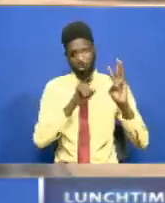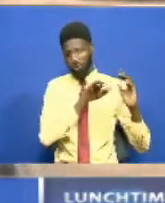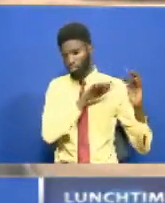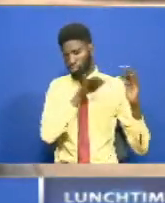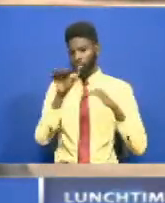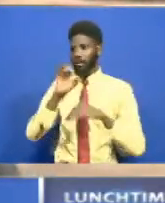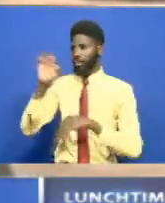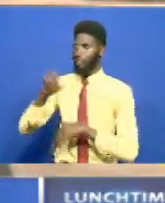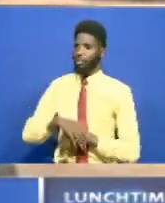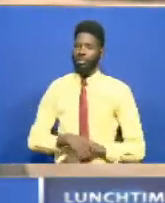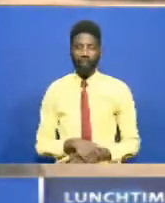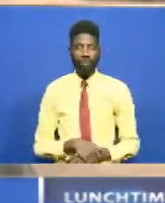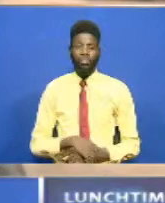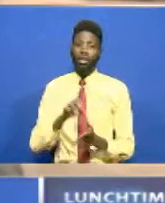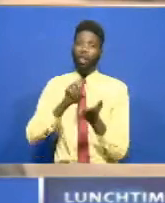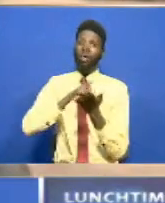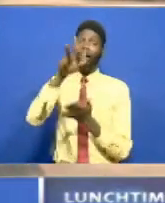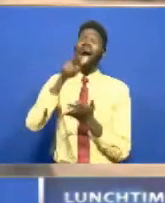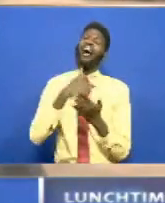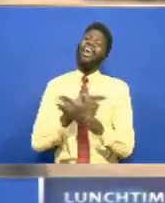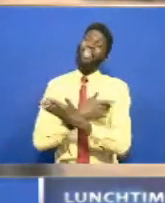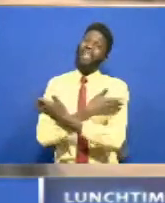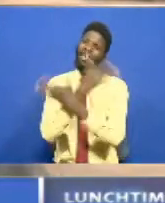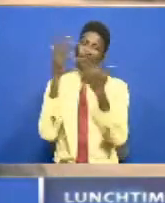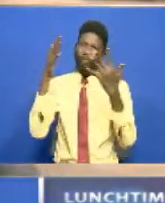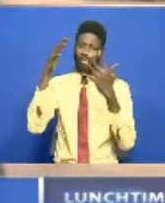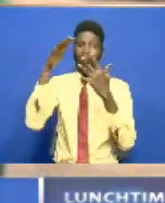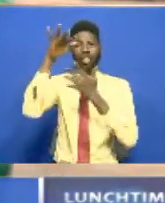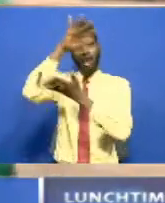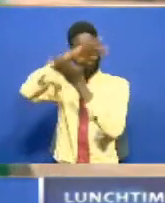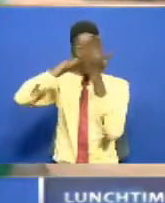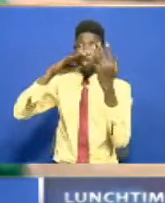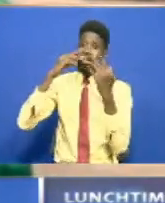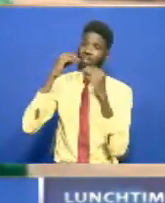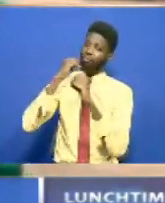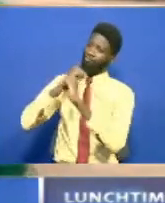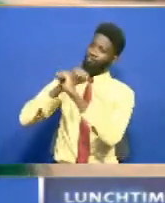kwetu kila mahali, hata angani hata juu hatuoni.